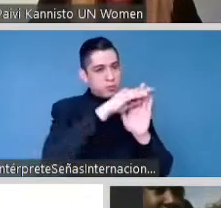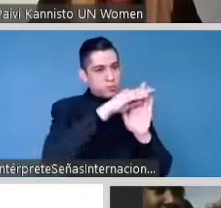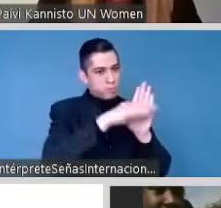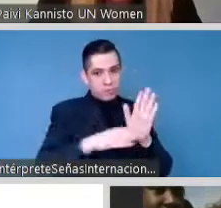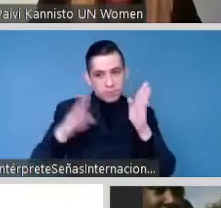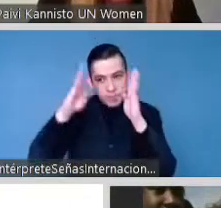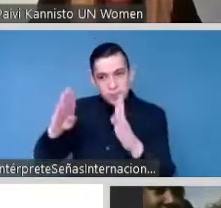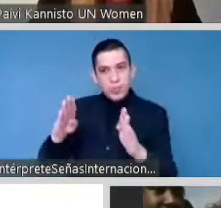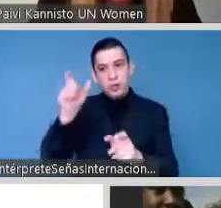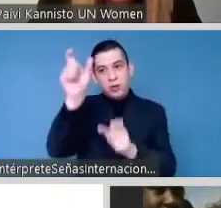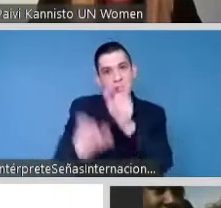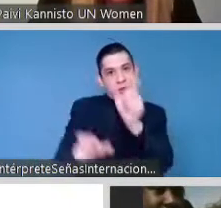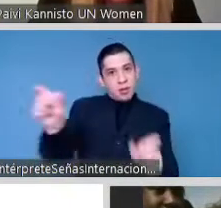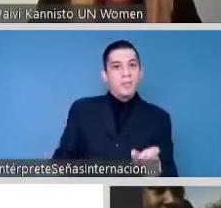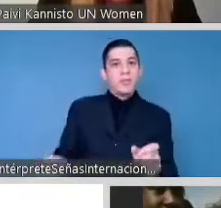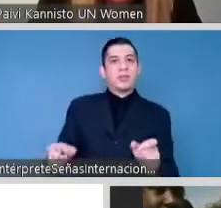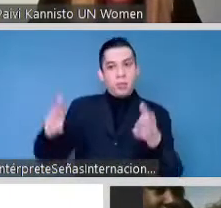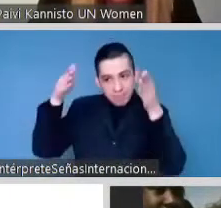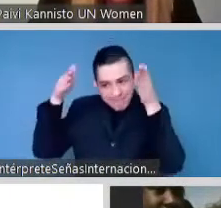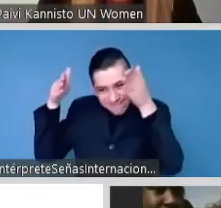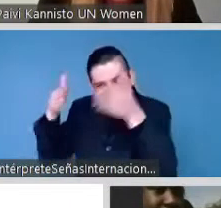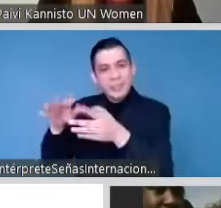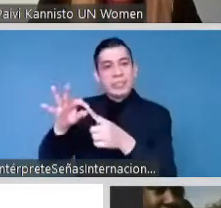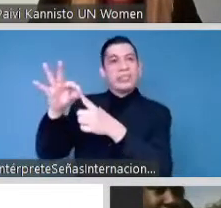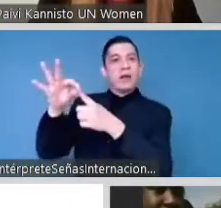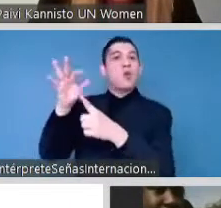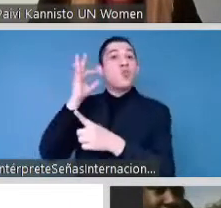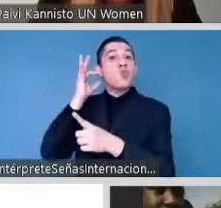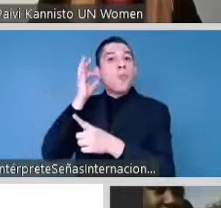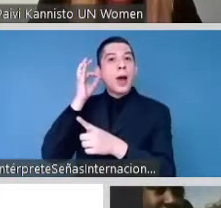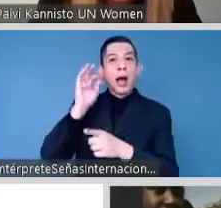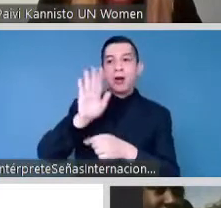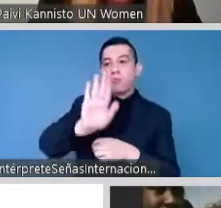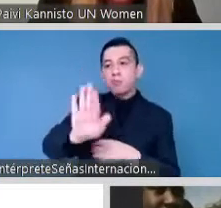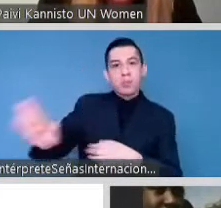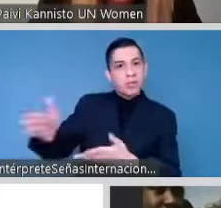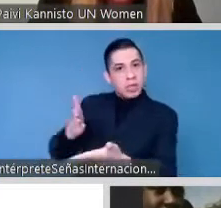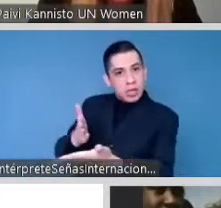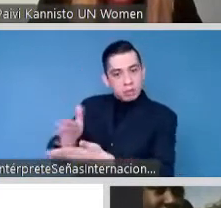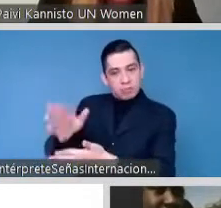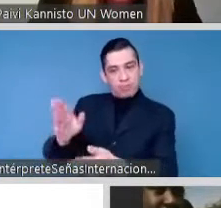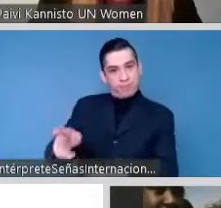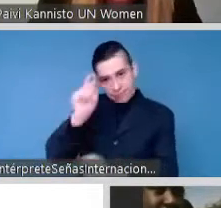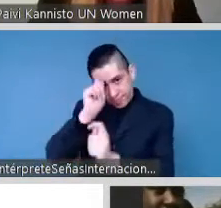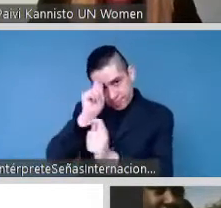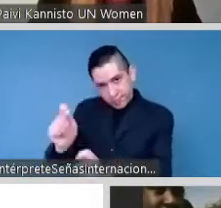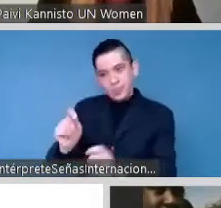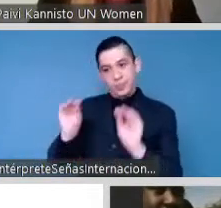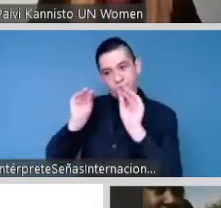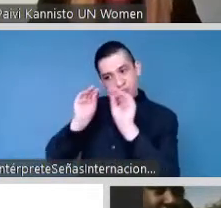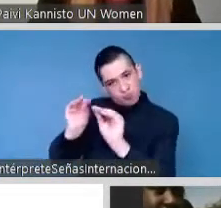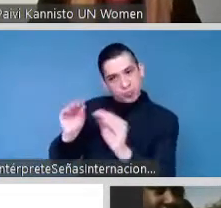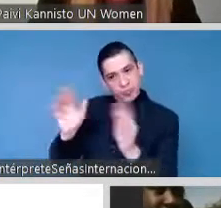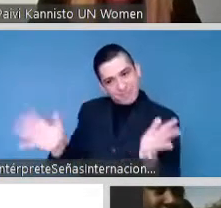what should be done to promote women, peace and security agenda, developed and implemented communication